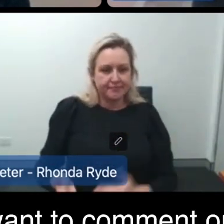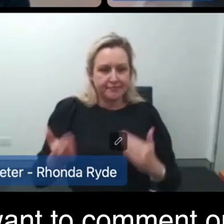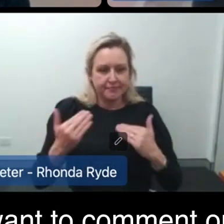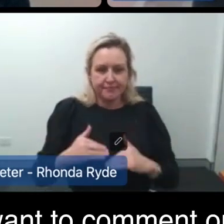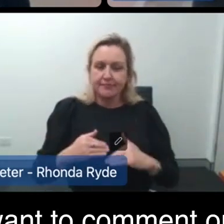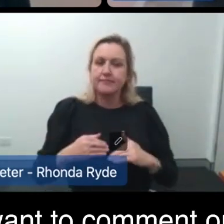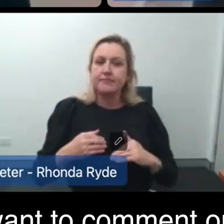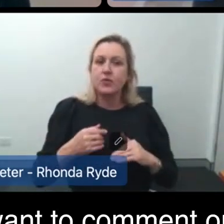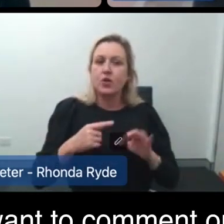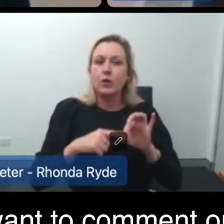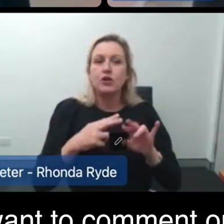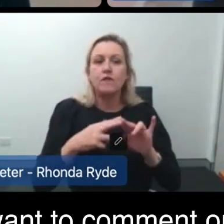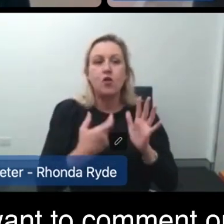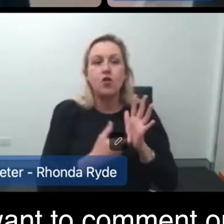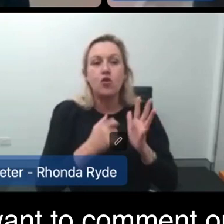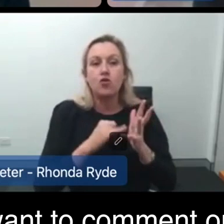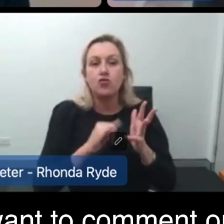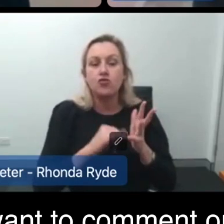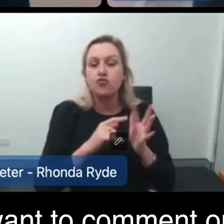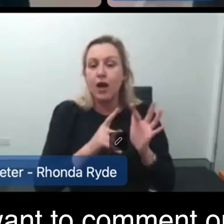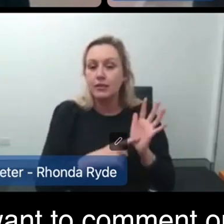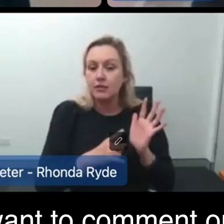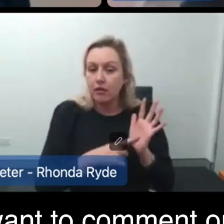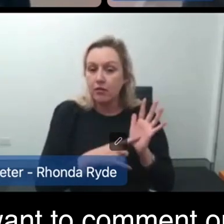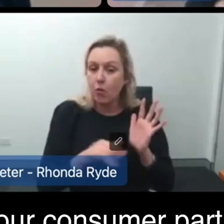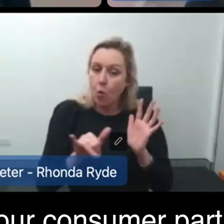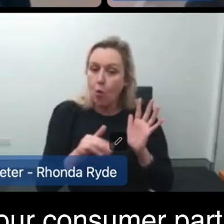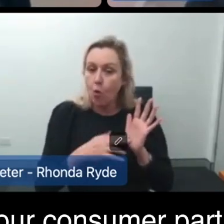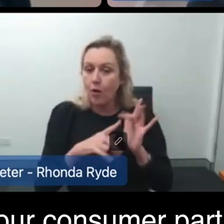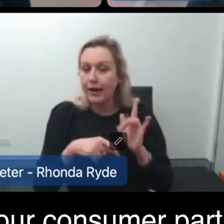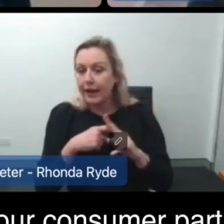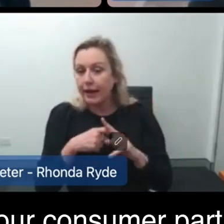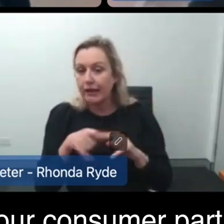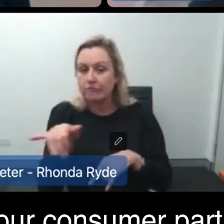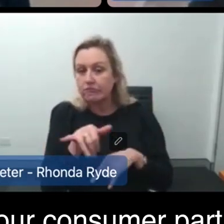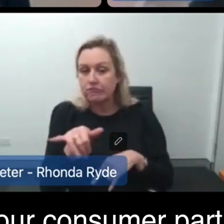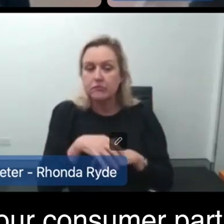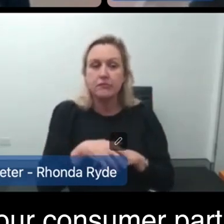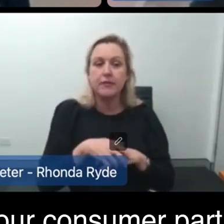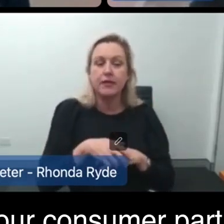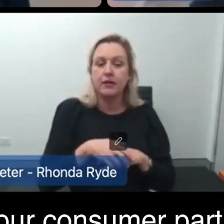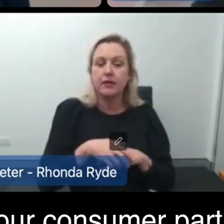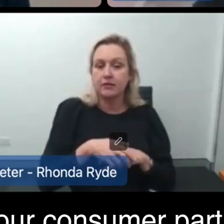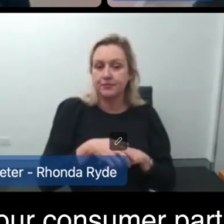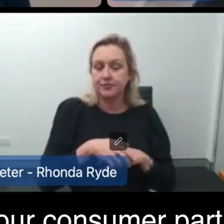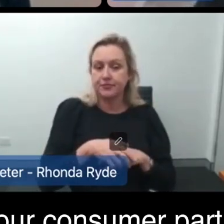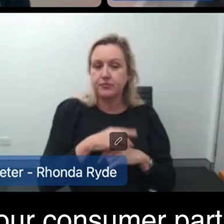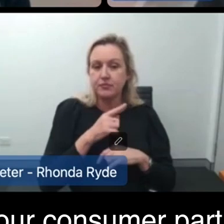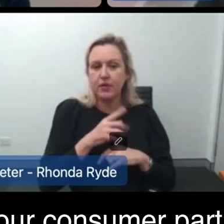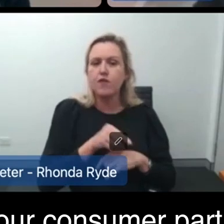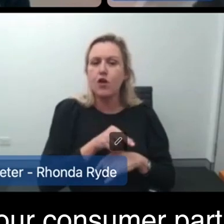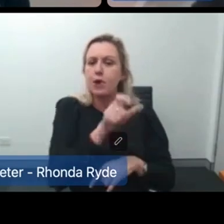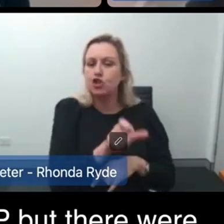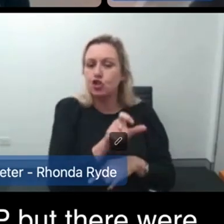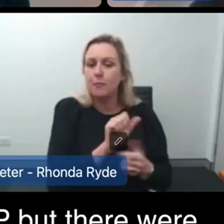Russell, but Nick might also want to comment on this, and this is again from one of our consumer partners.